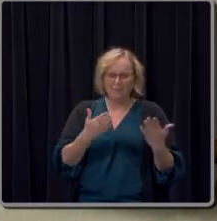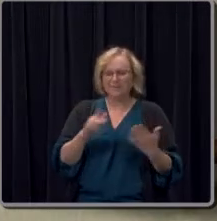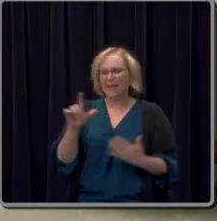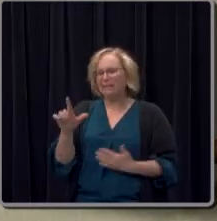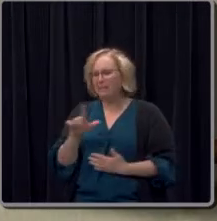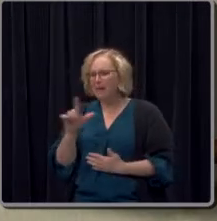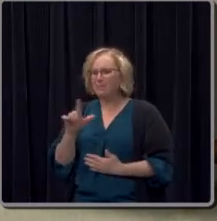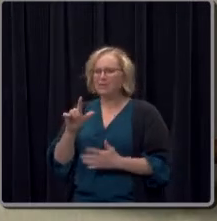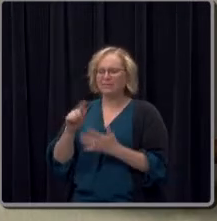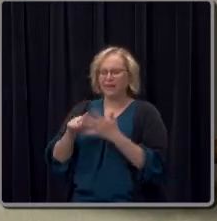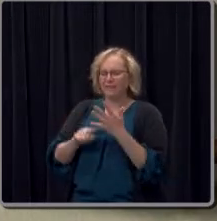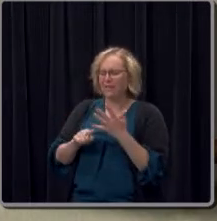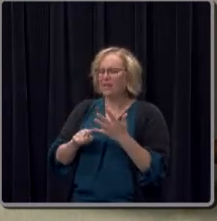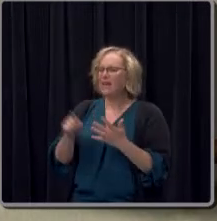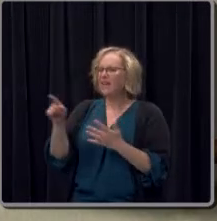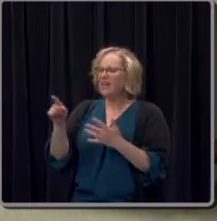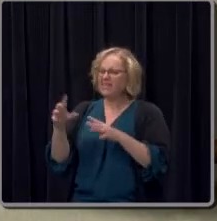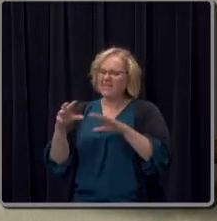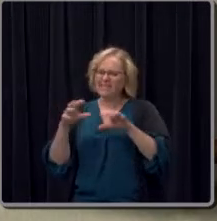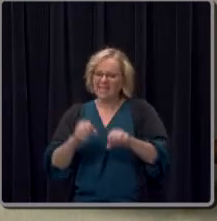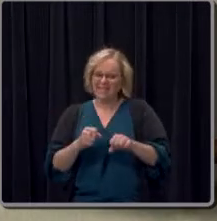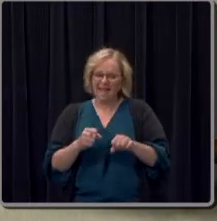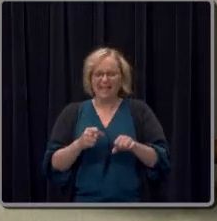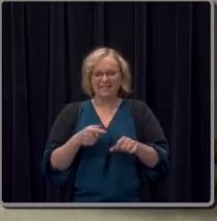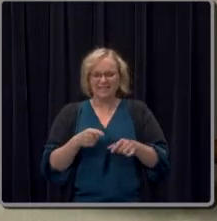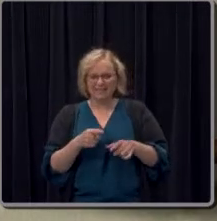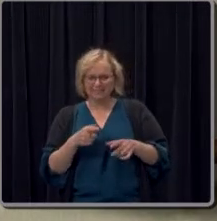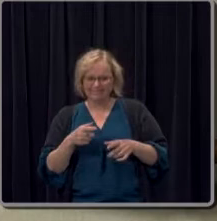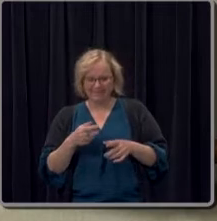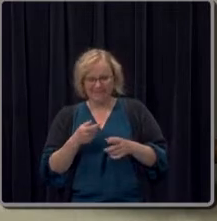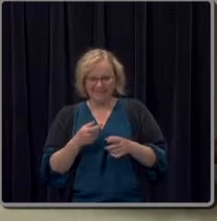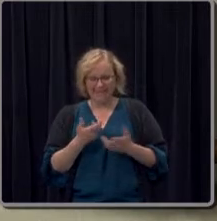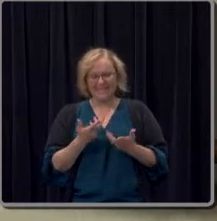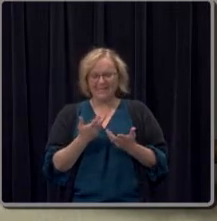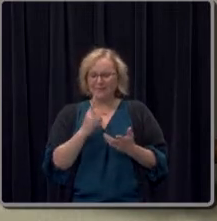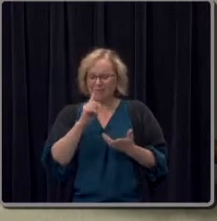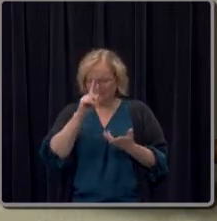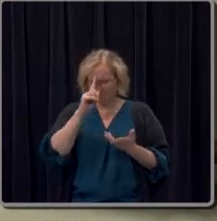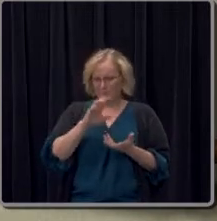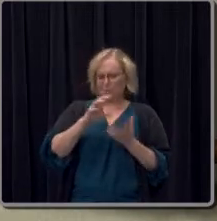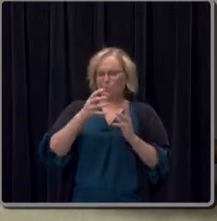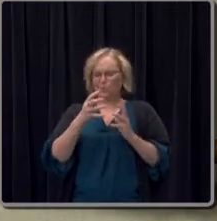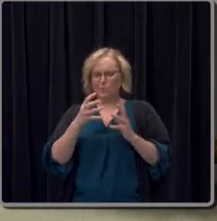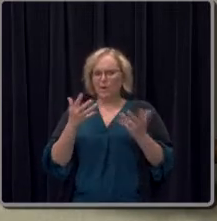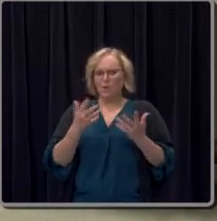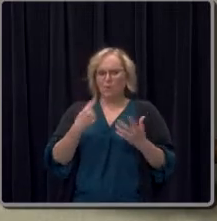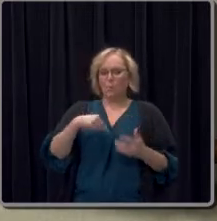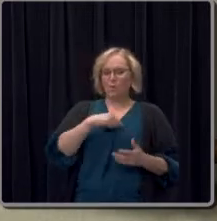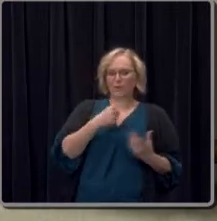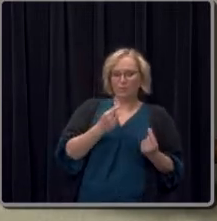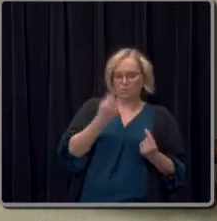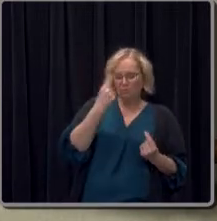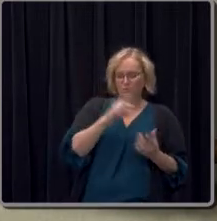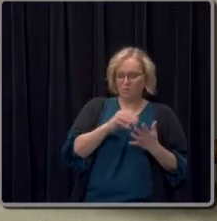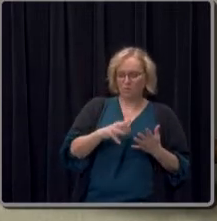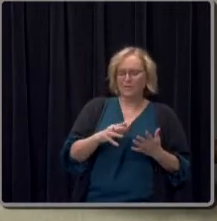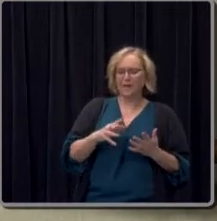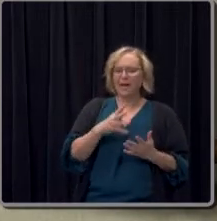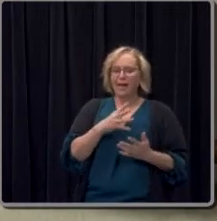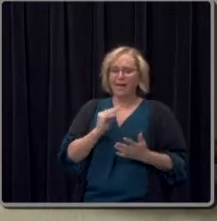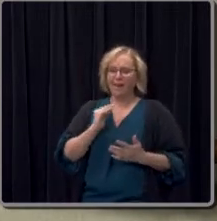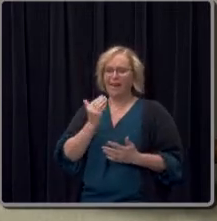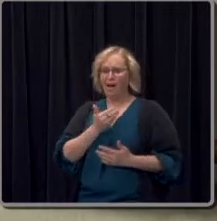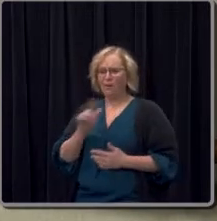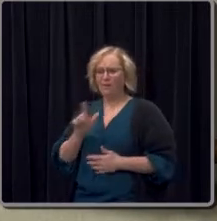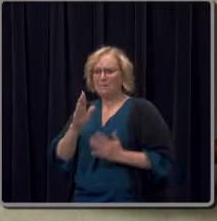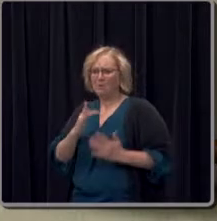and these attacks skew people's understanding of what we do for our students. They also sit very heavily on our librarian hearts.